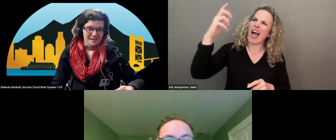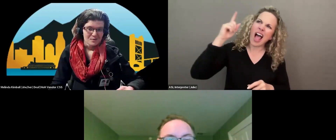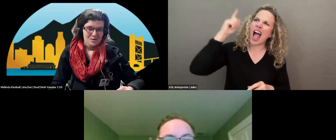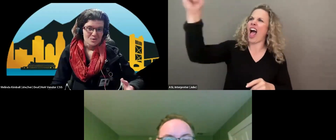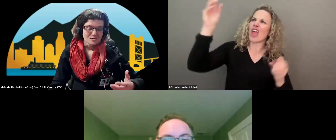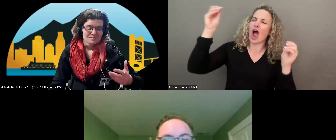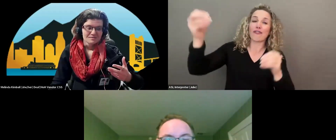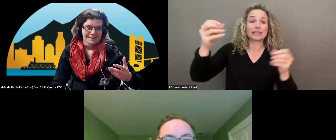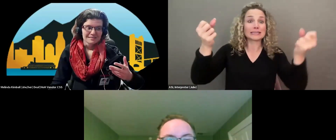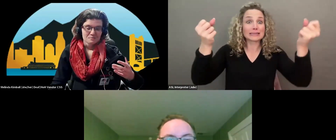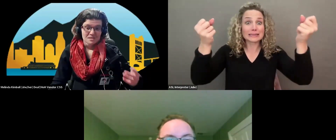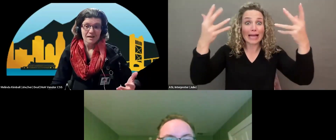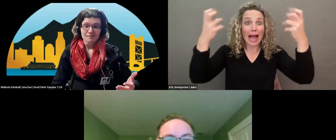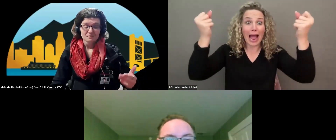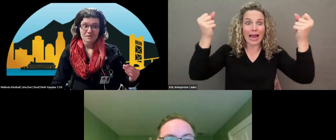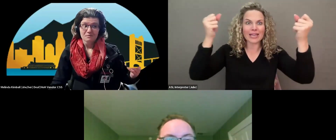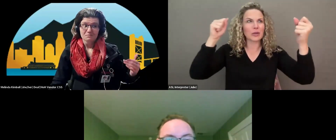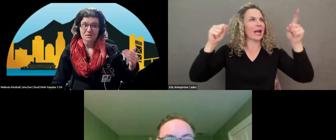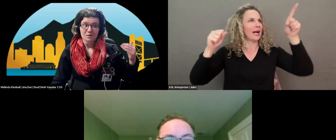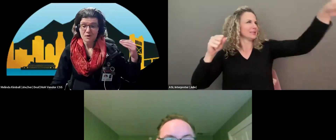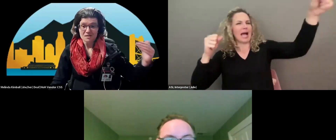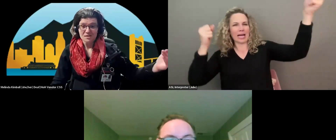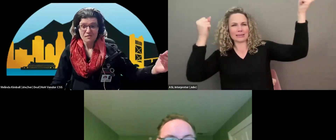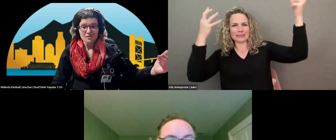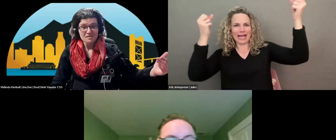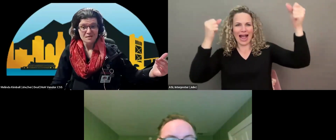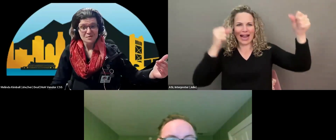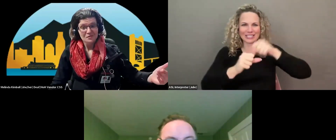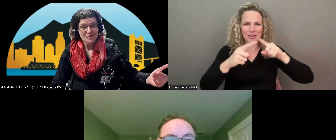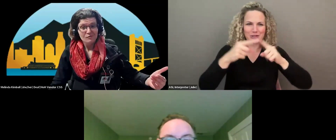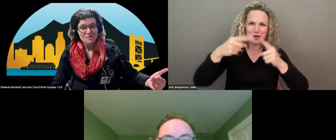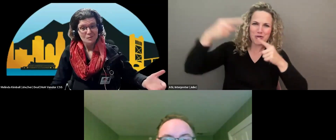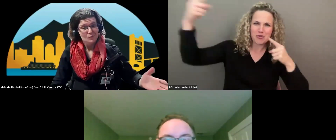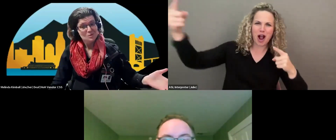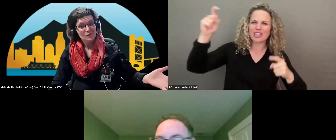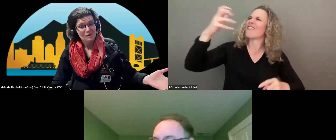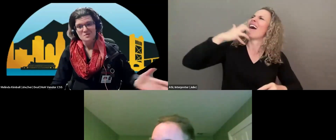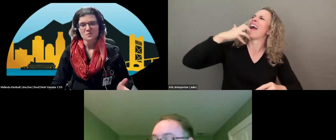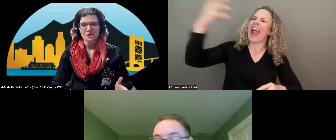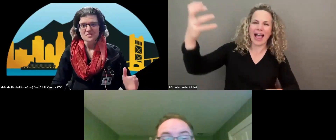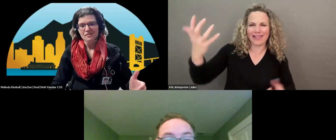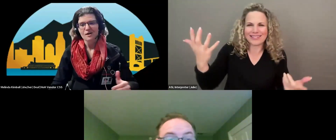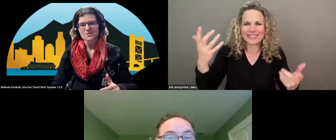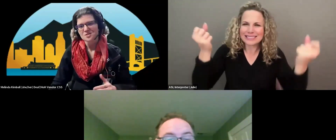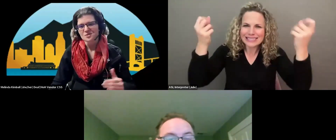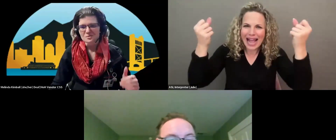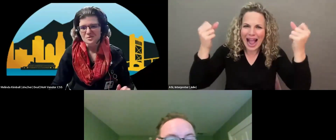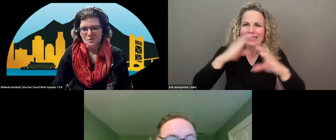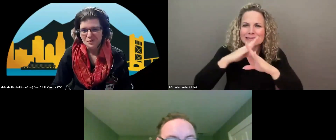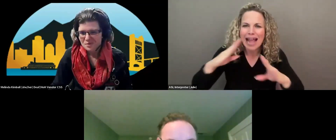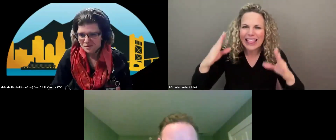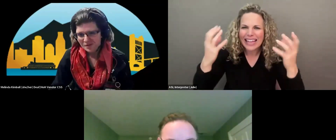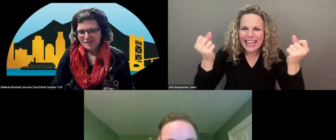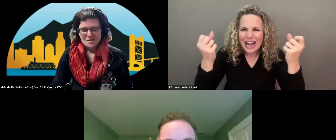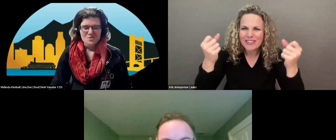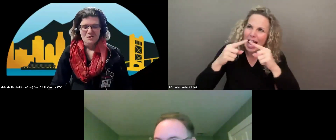more sign language, you can sign at, across the office and you don't have to yell for someone, which is really awesome. And you can have silent conversations, which are